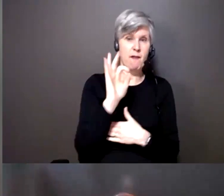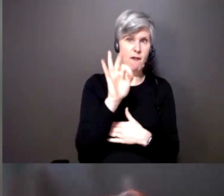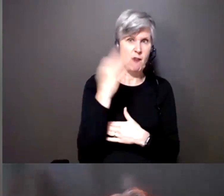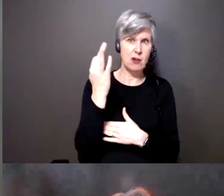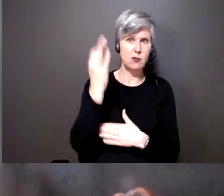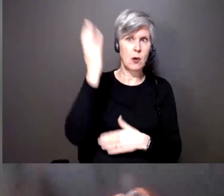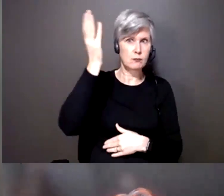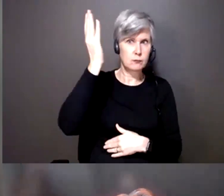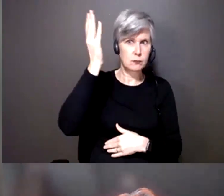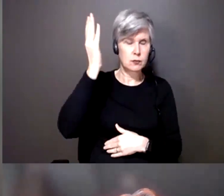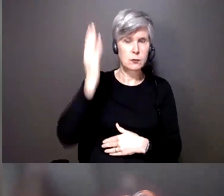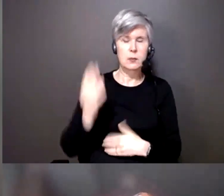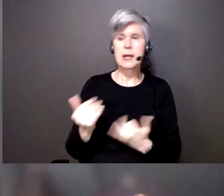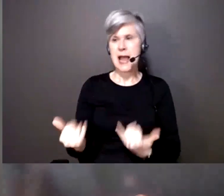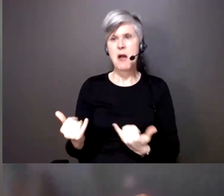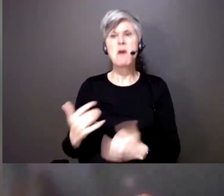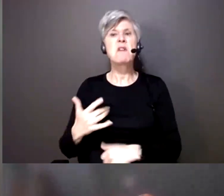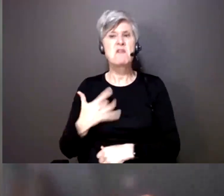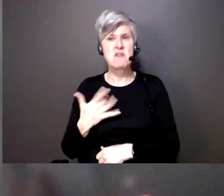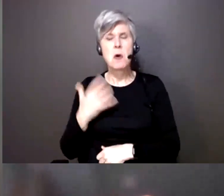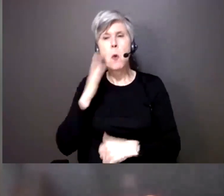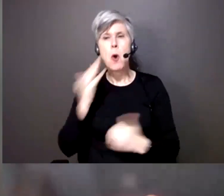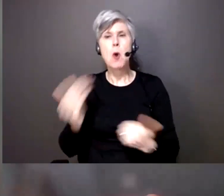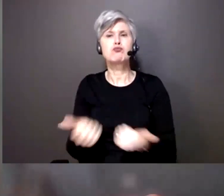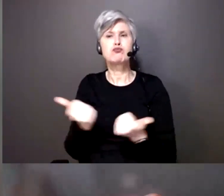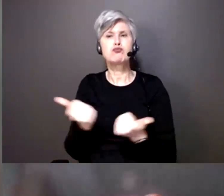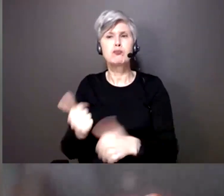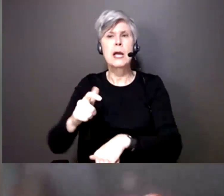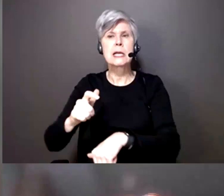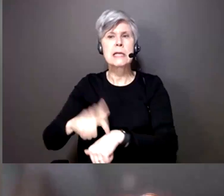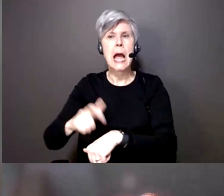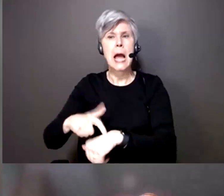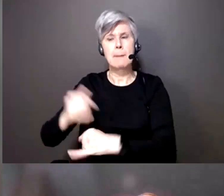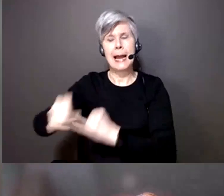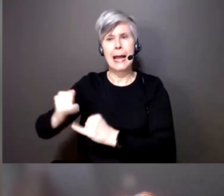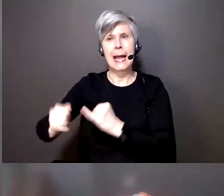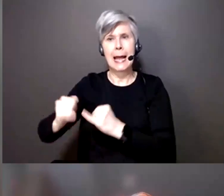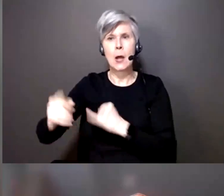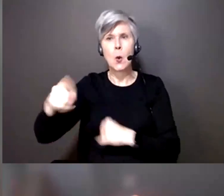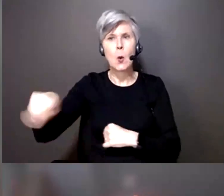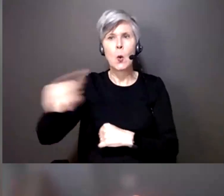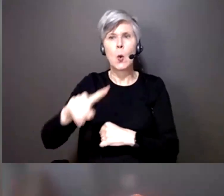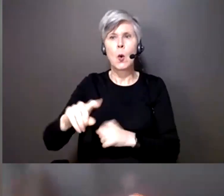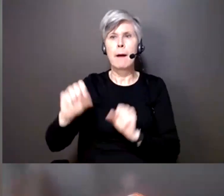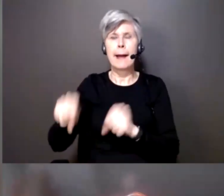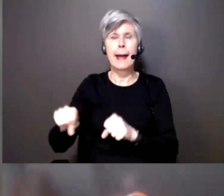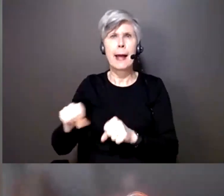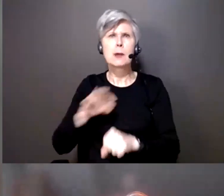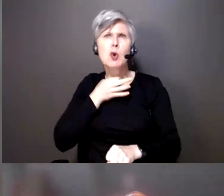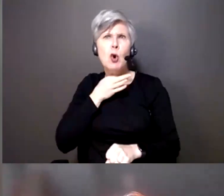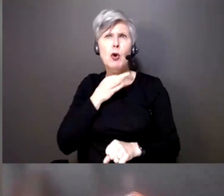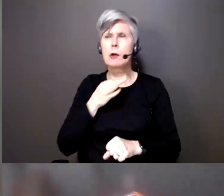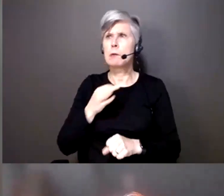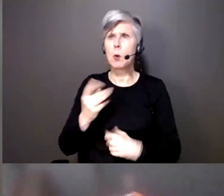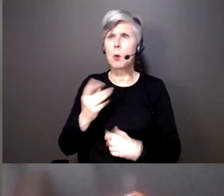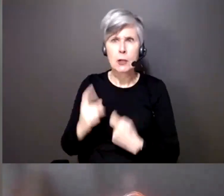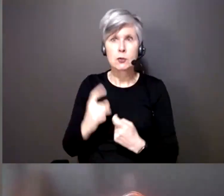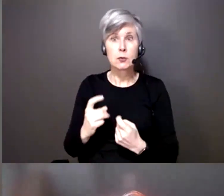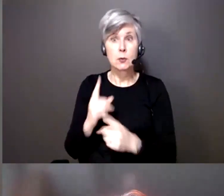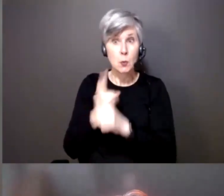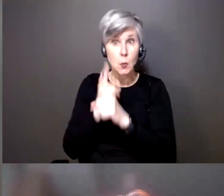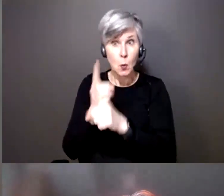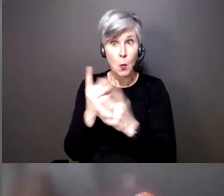for questions and answers that you can put in the chat section, and we will answer as many questions as